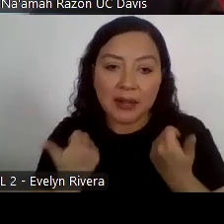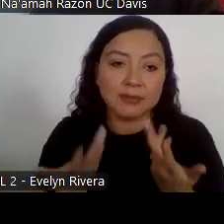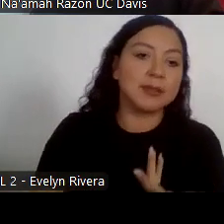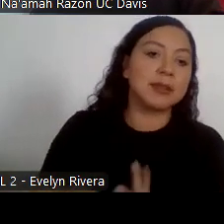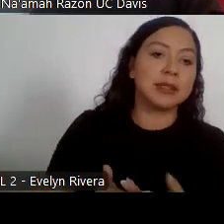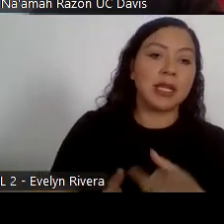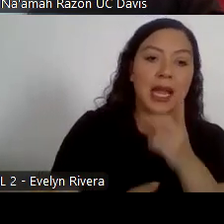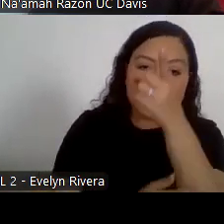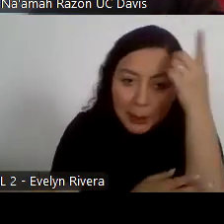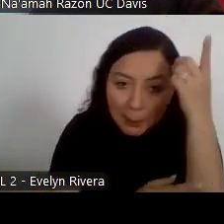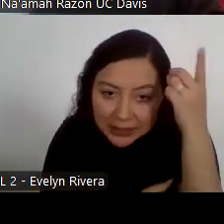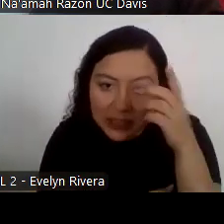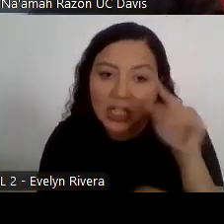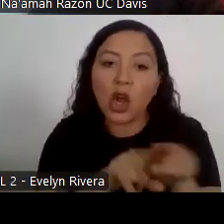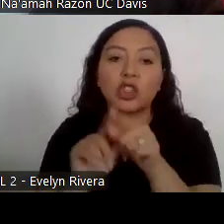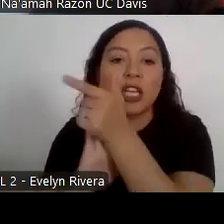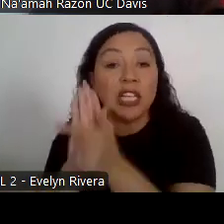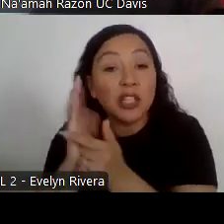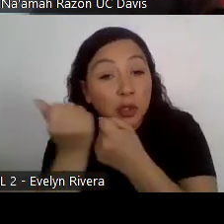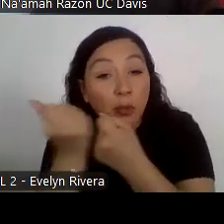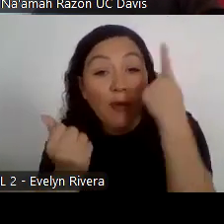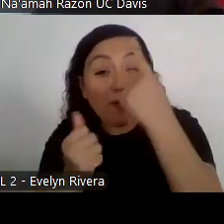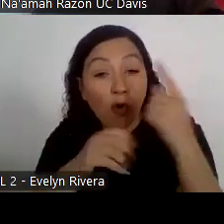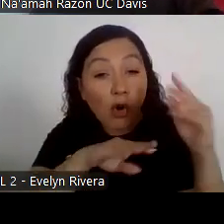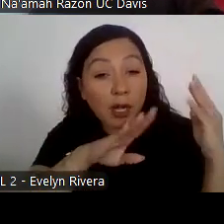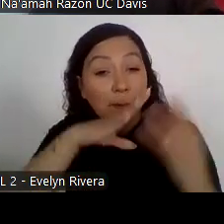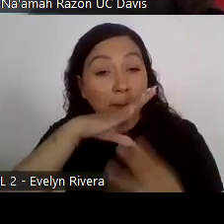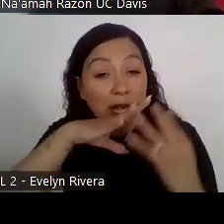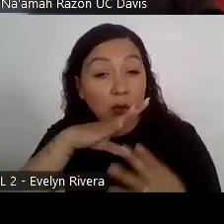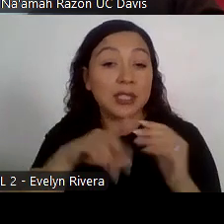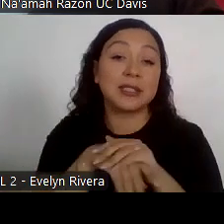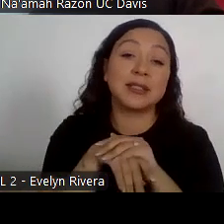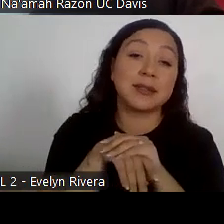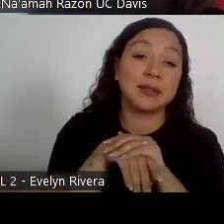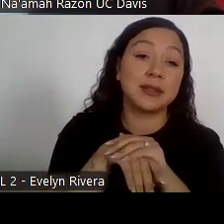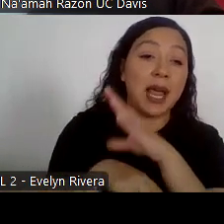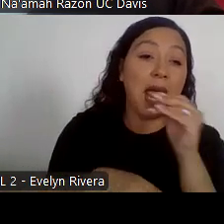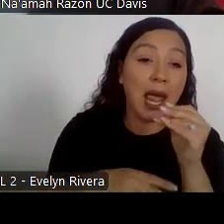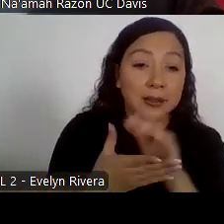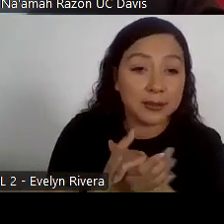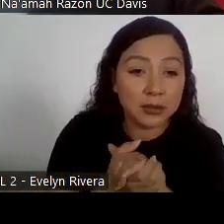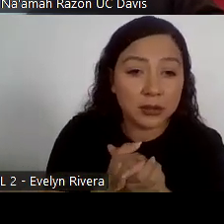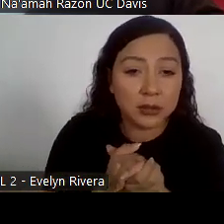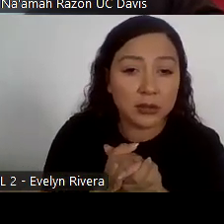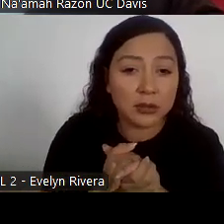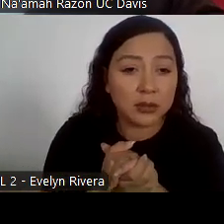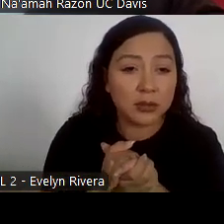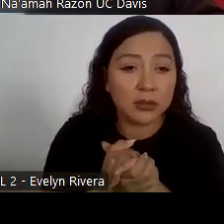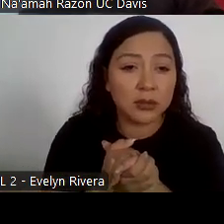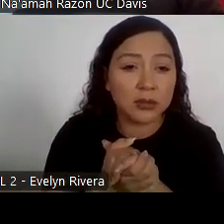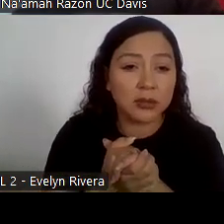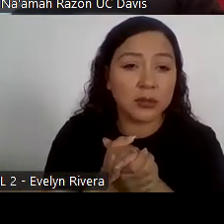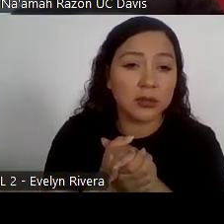And also clinicians, have a real need to understand that intersection better as well. We've seen,